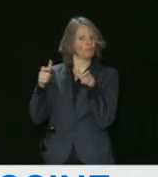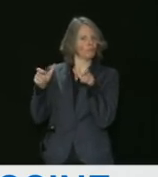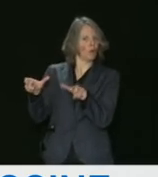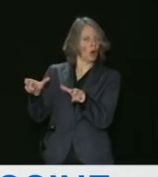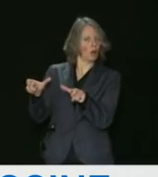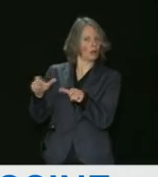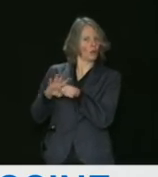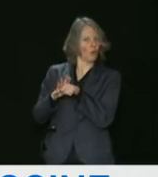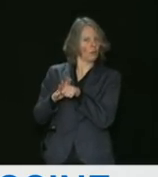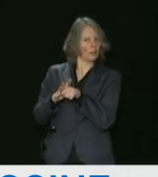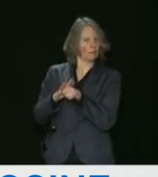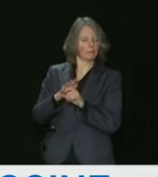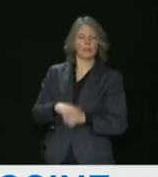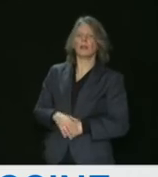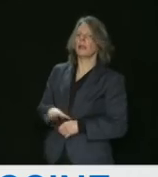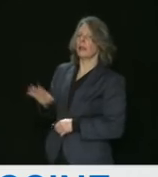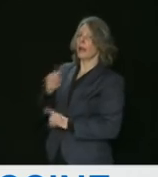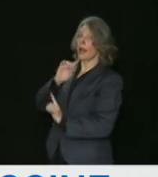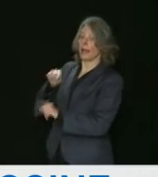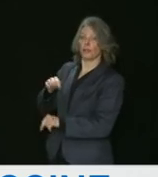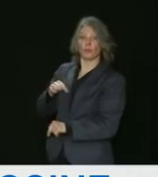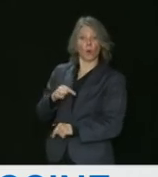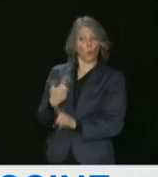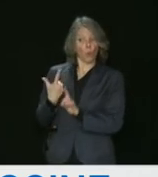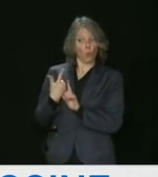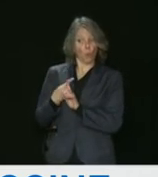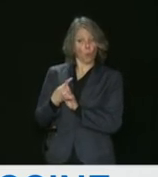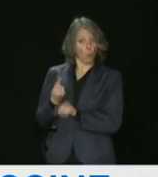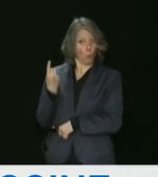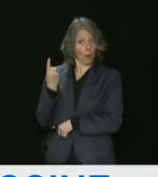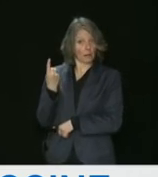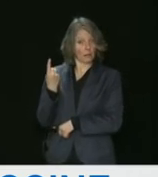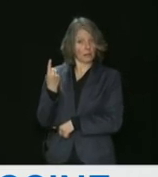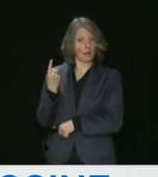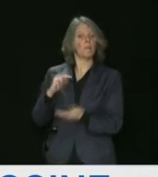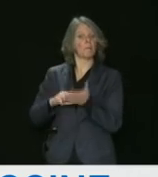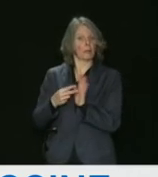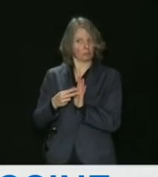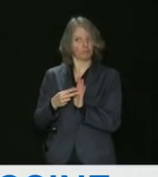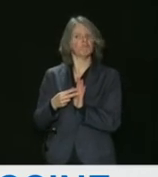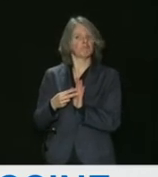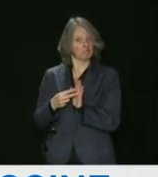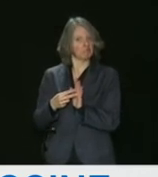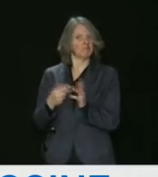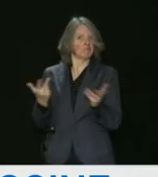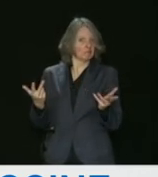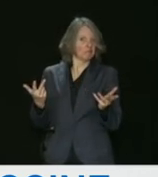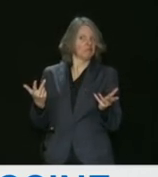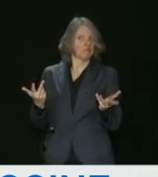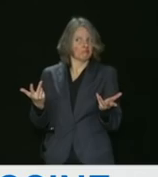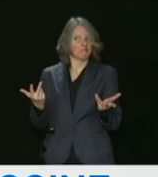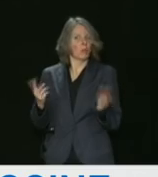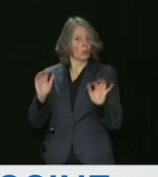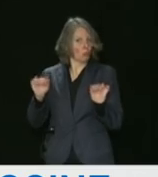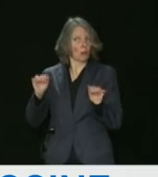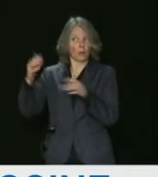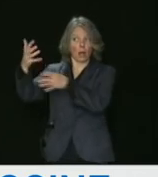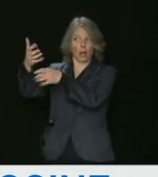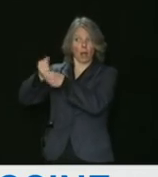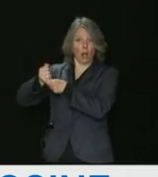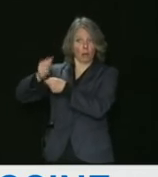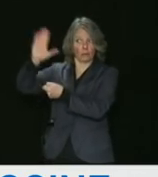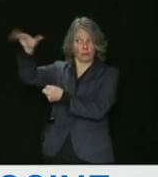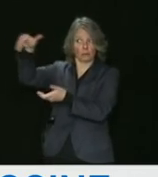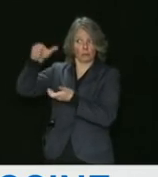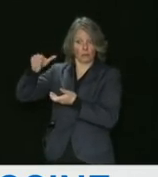I think that the fact that it's a single dose allows ultimately a deployment of the